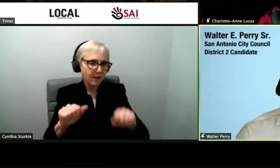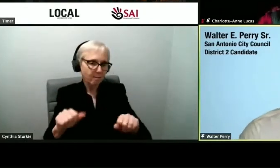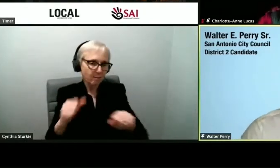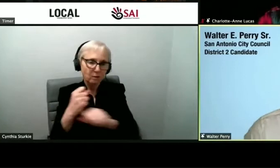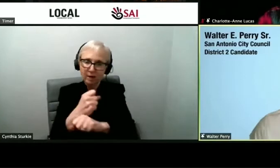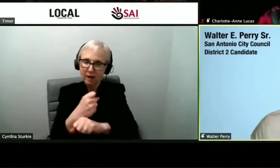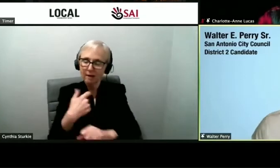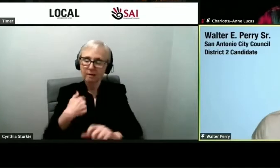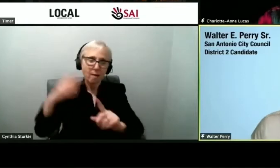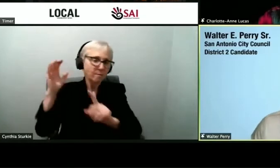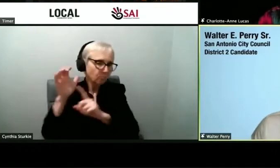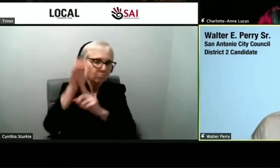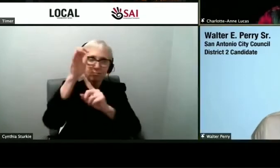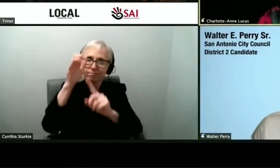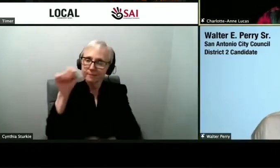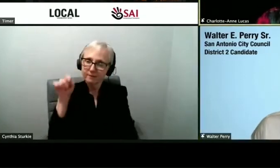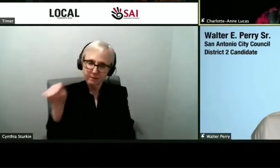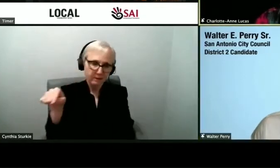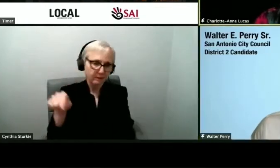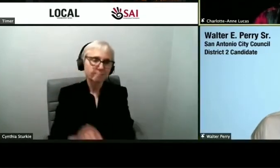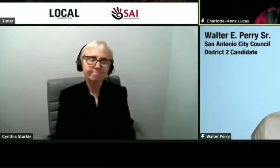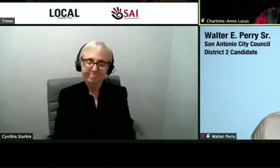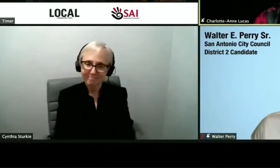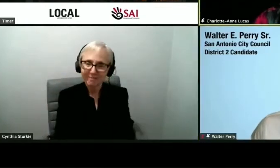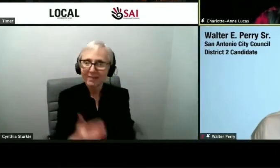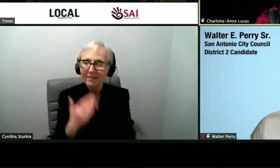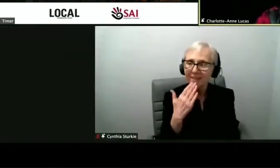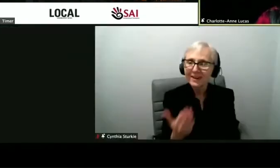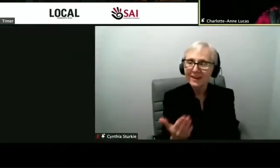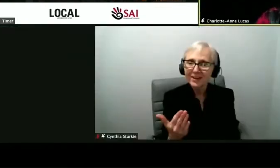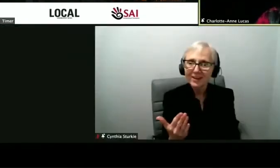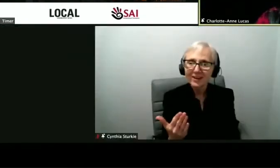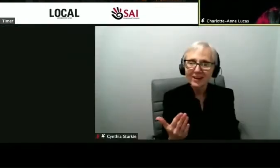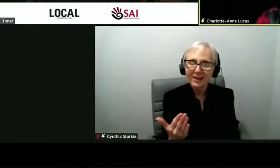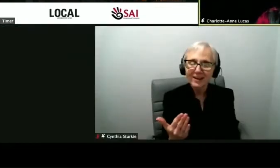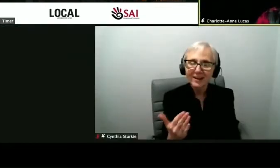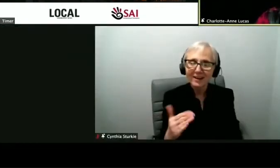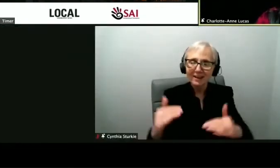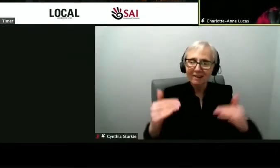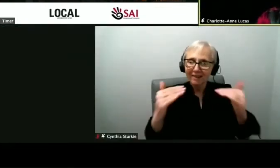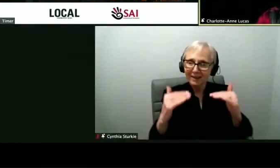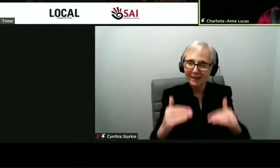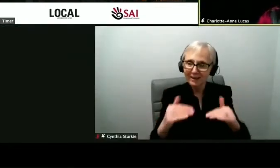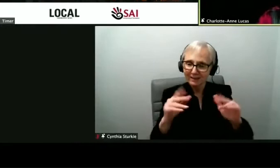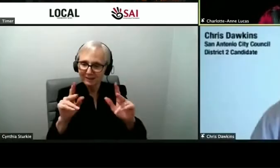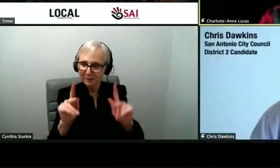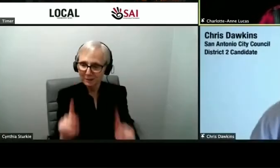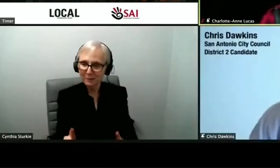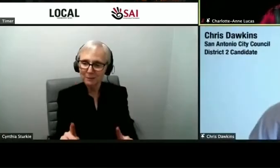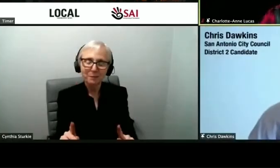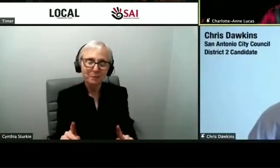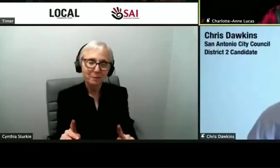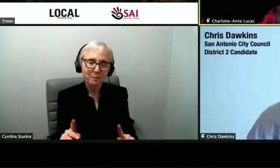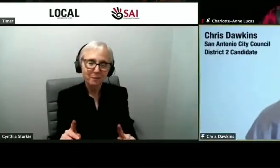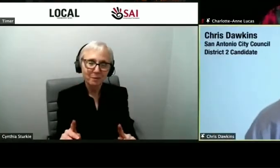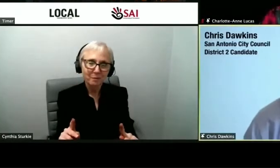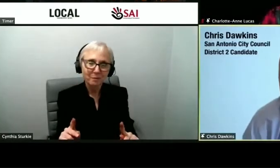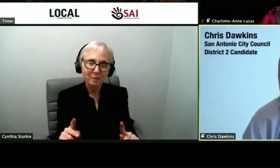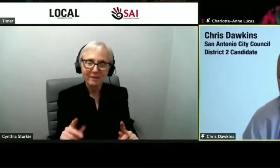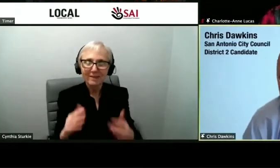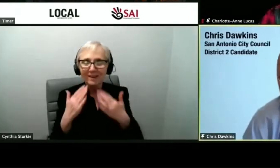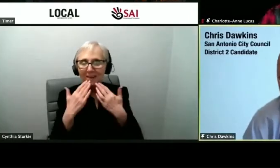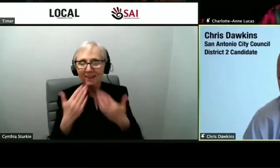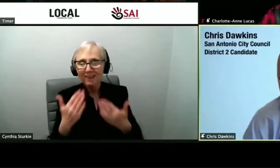me. Thank you. And the next person on this question is Chris Dawkins. Thank